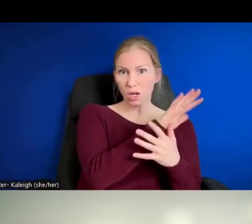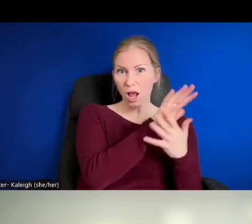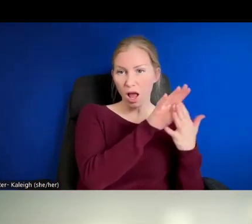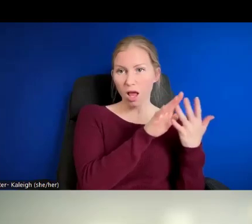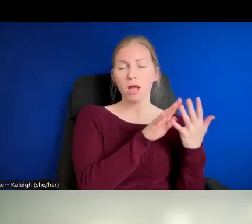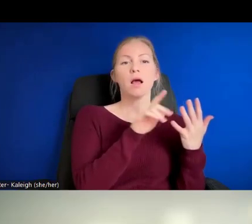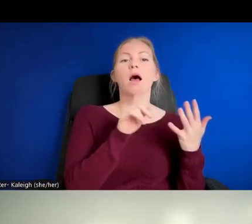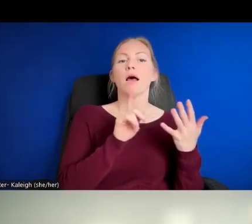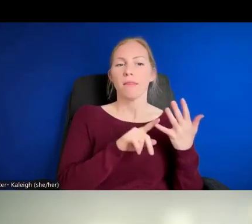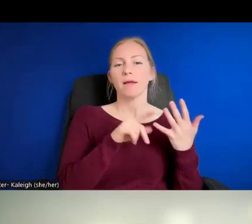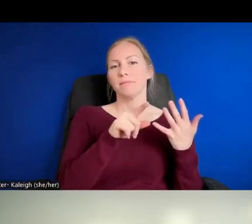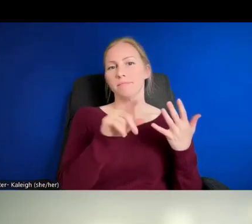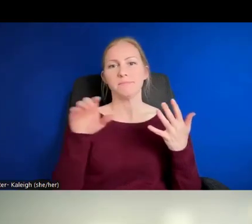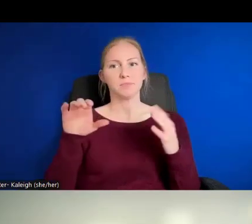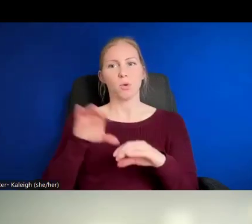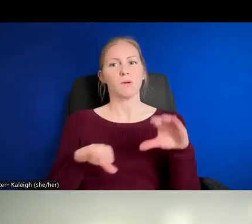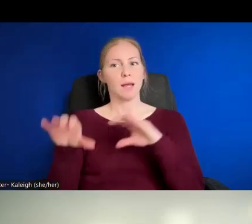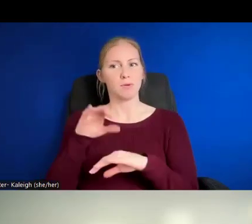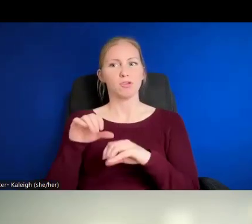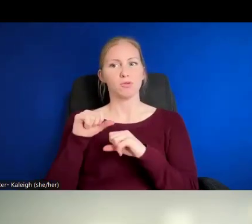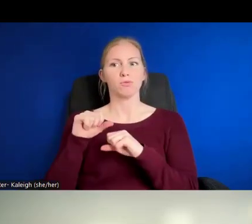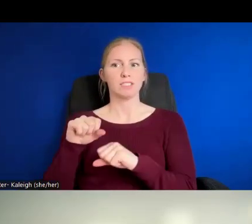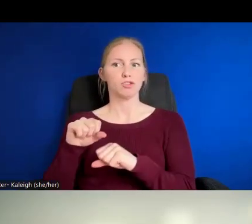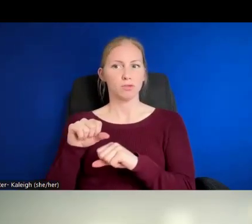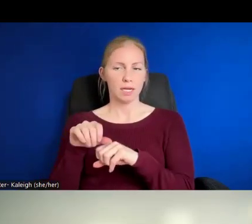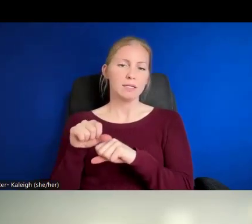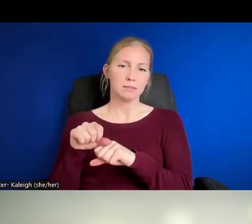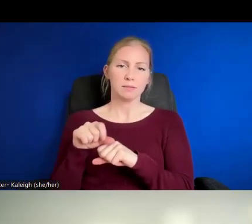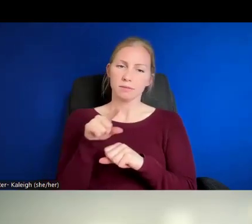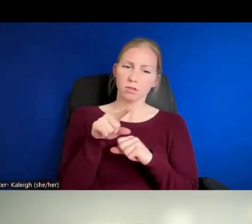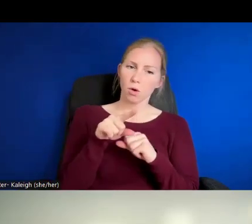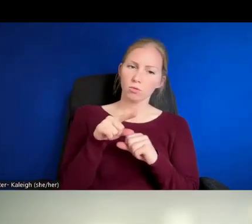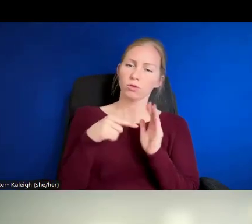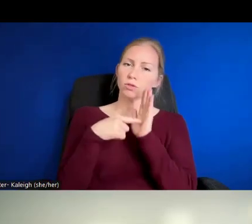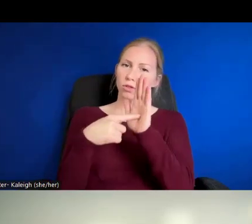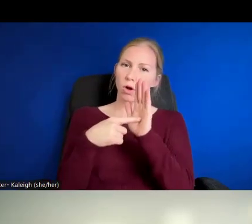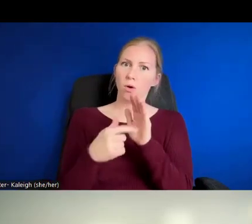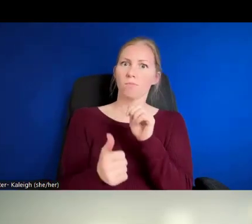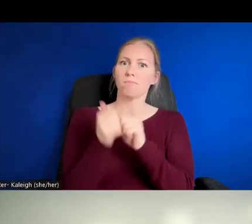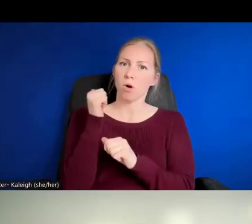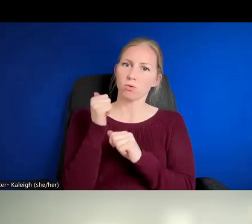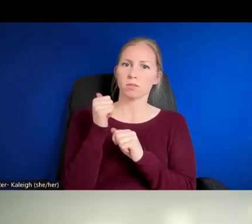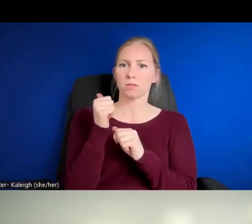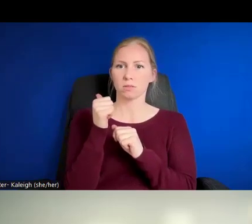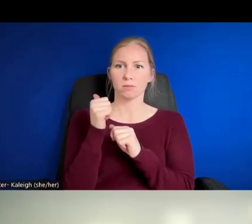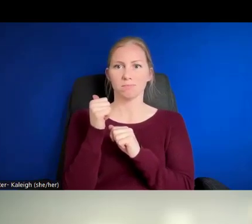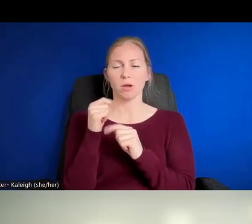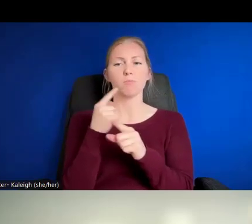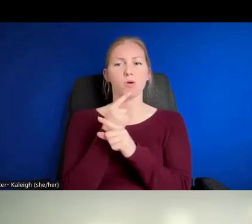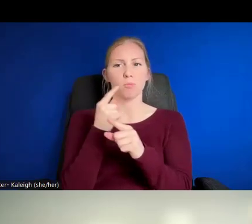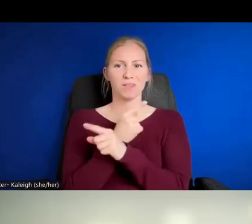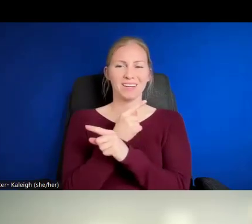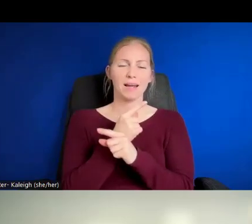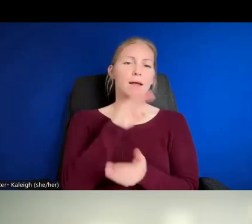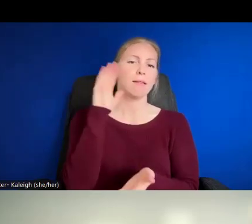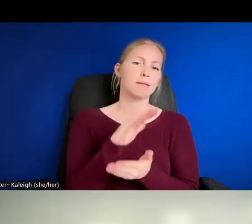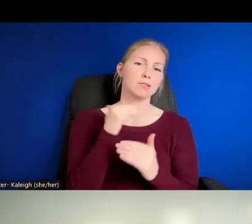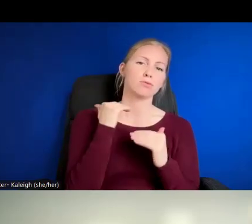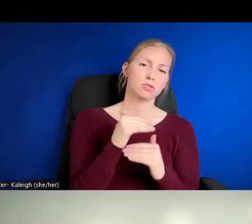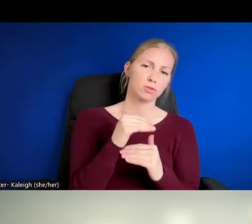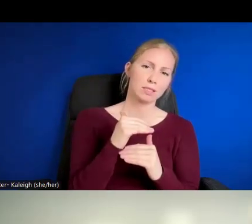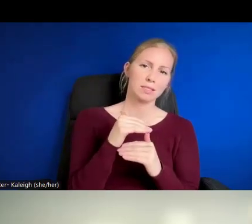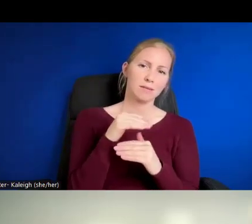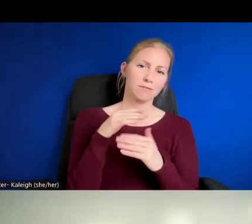in order to show that it's the least restrictive, most appropriate alternative available, except in rare cases